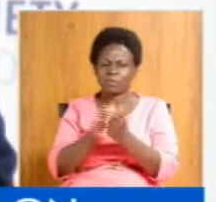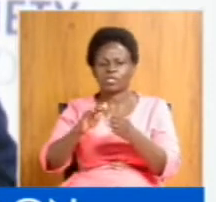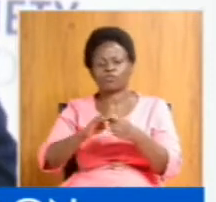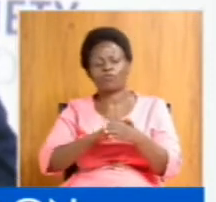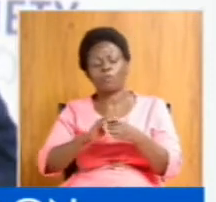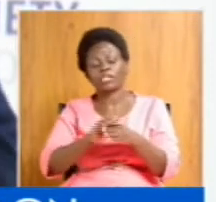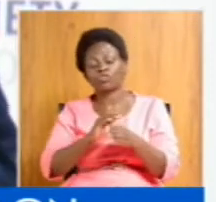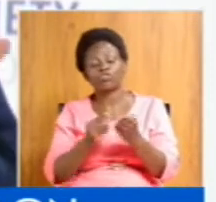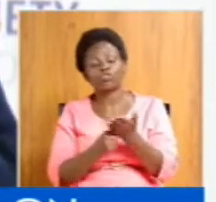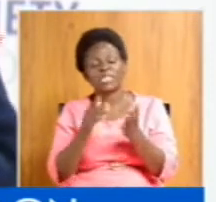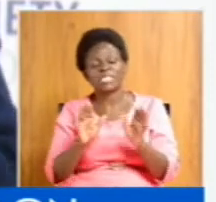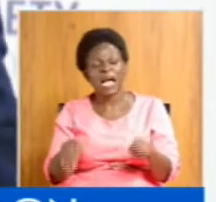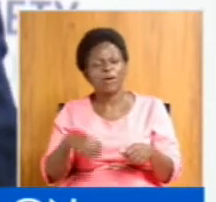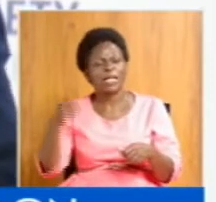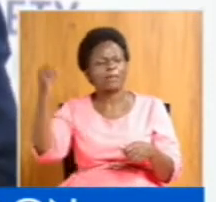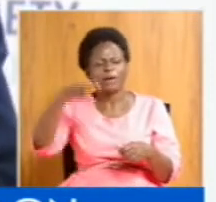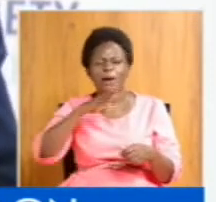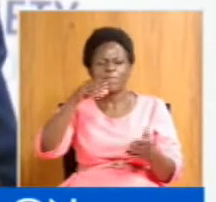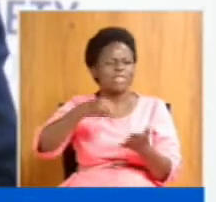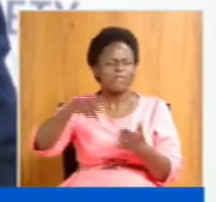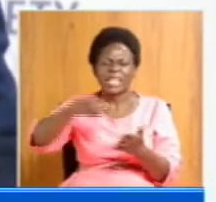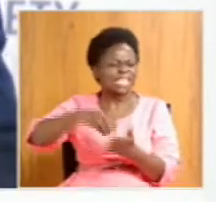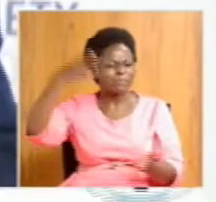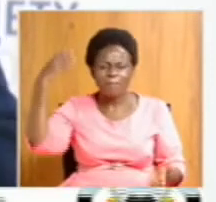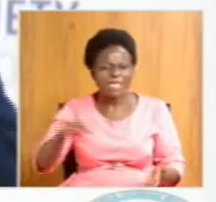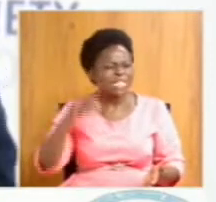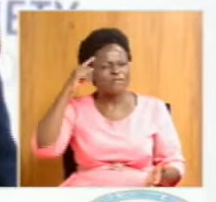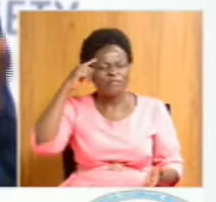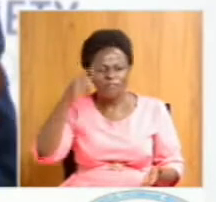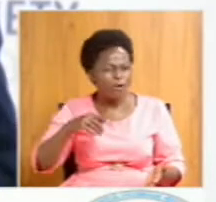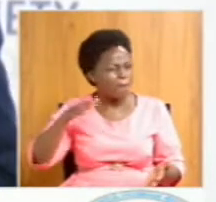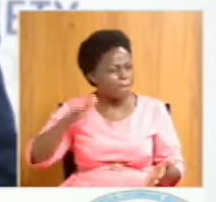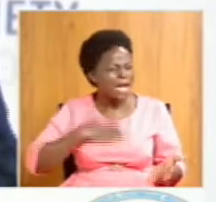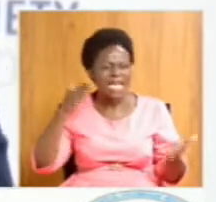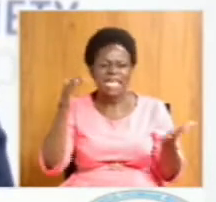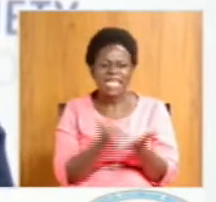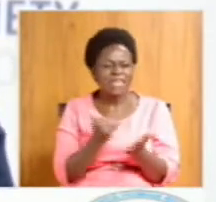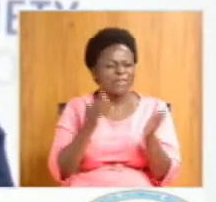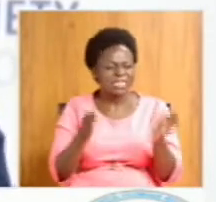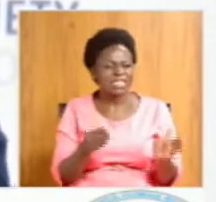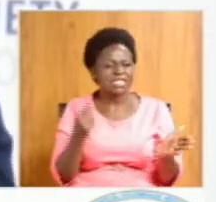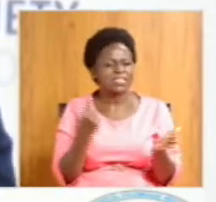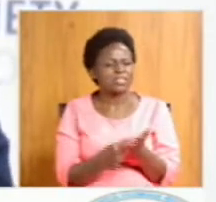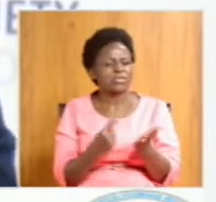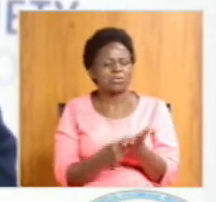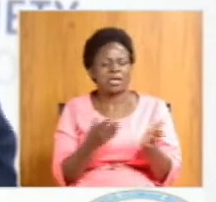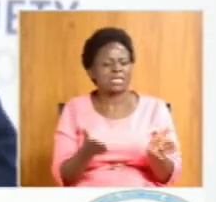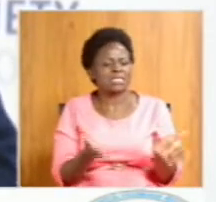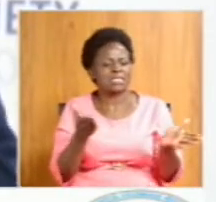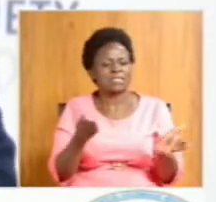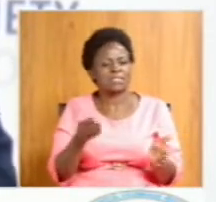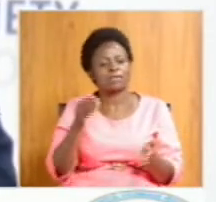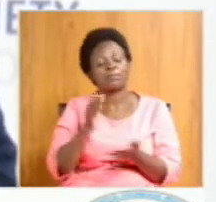users saying, how can electricity be very expensive for my investors? Ugandans that listen to him know